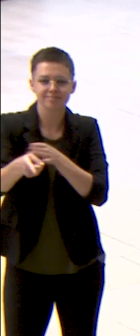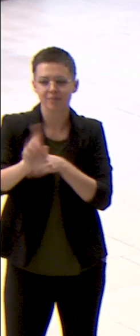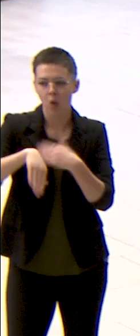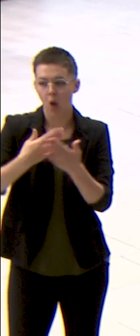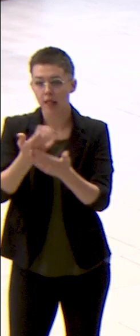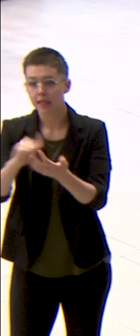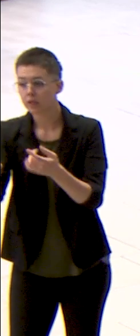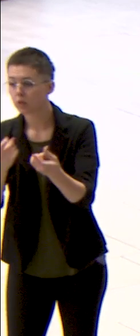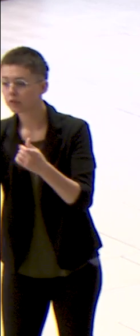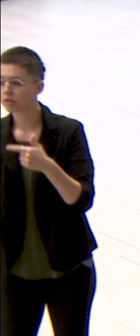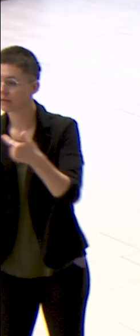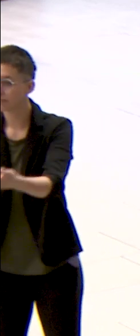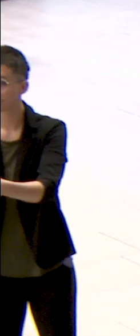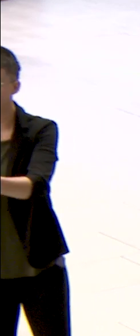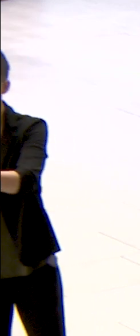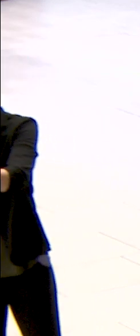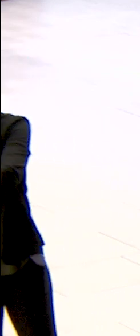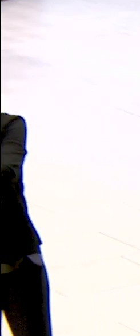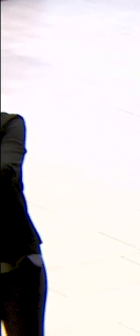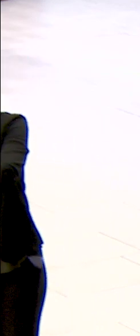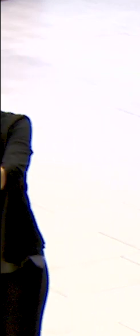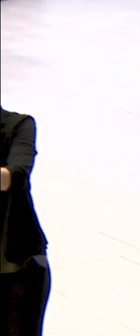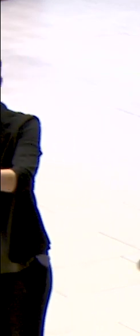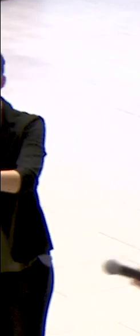any questions from the audience? Sure.